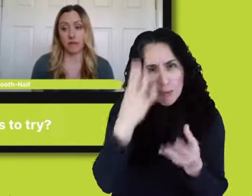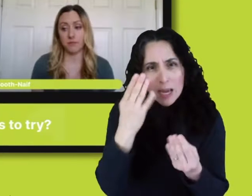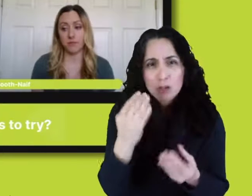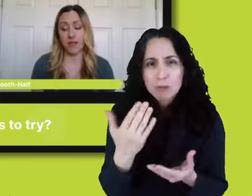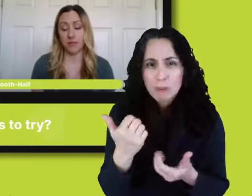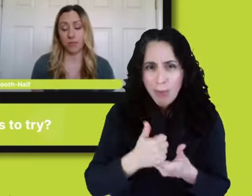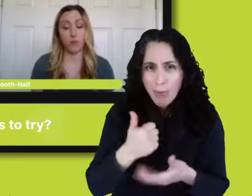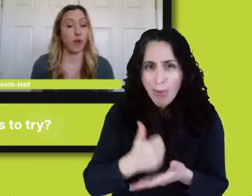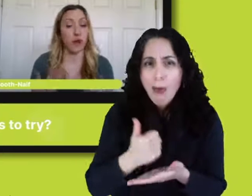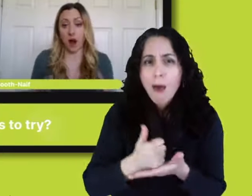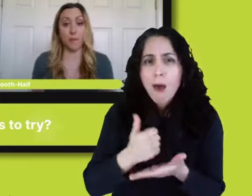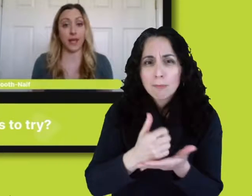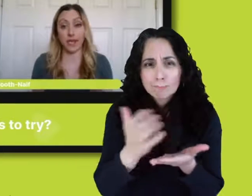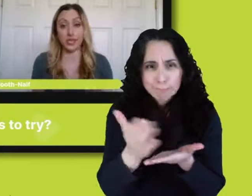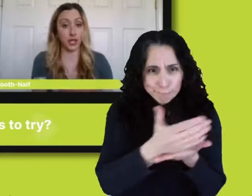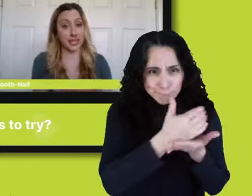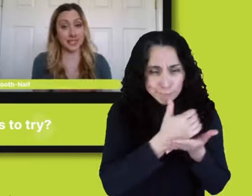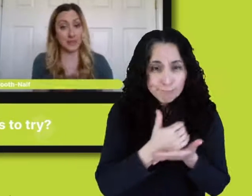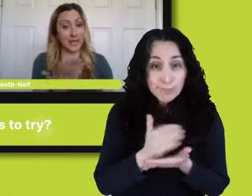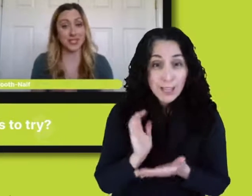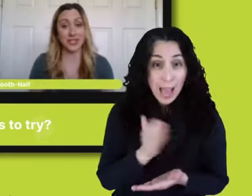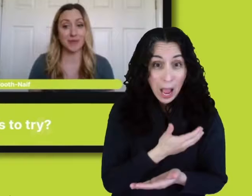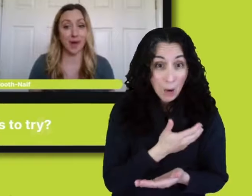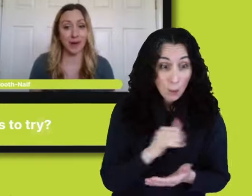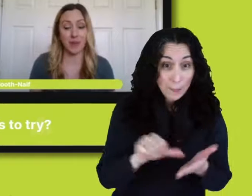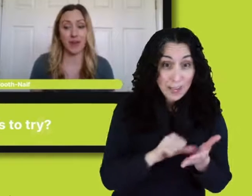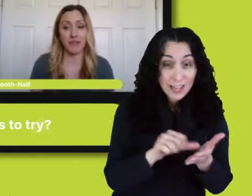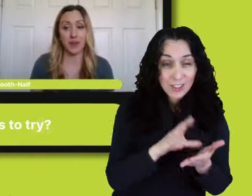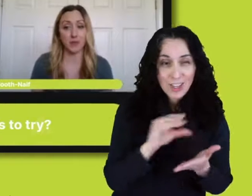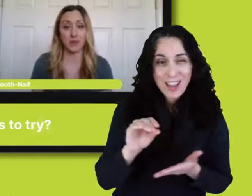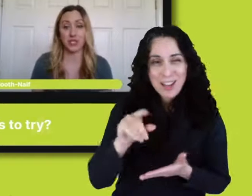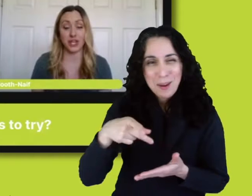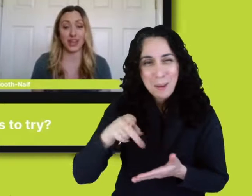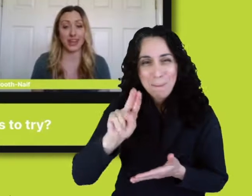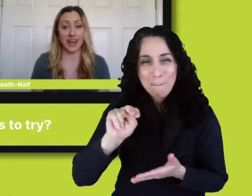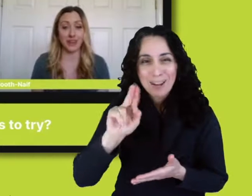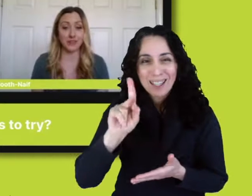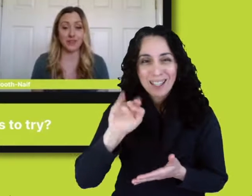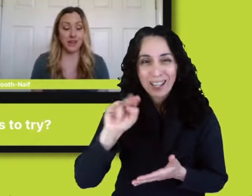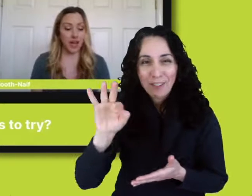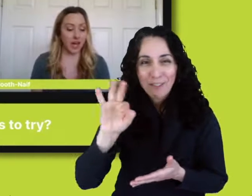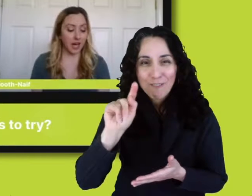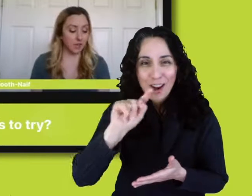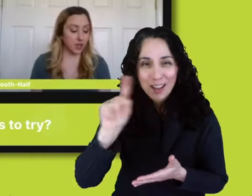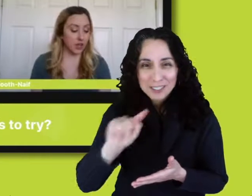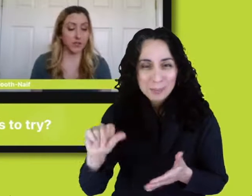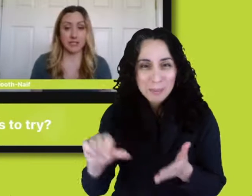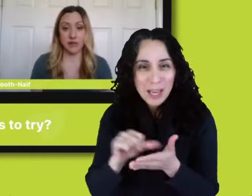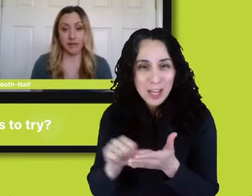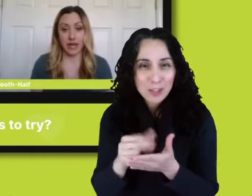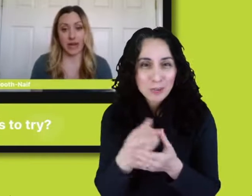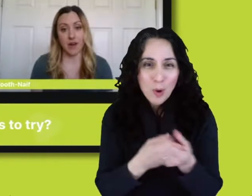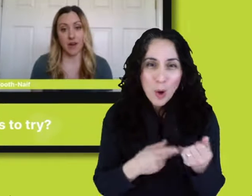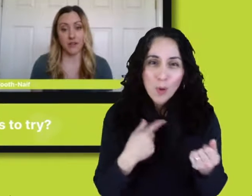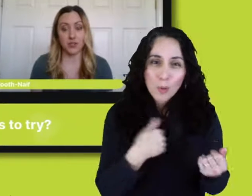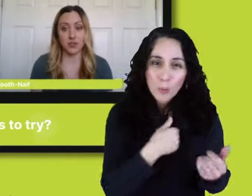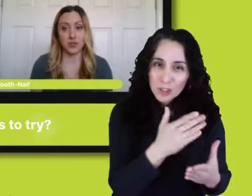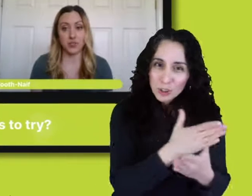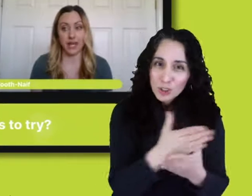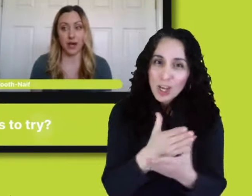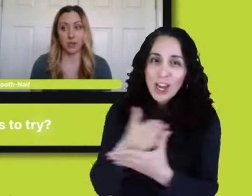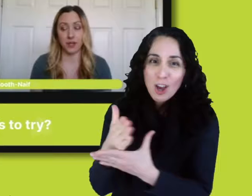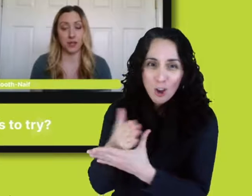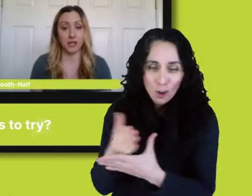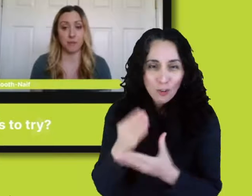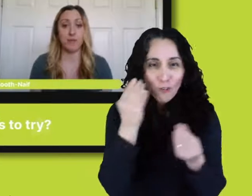information. And our page, your guys' page as well at PunkinFutz, we've been sharing a lot of, stuff right now